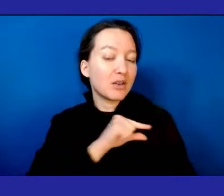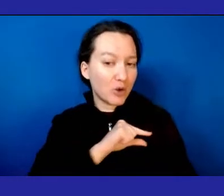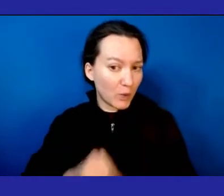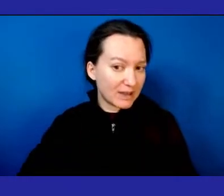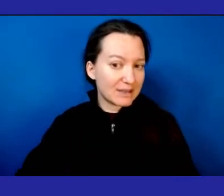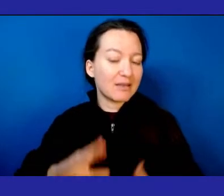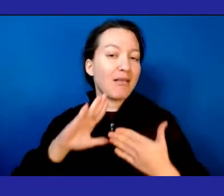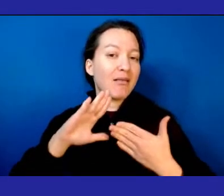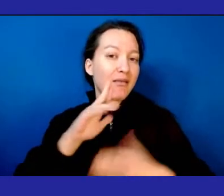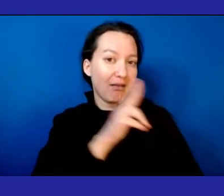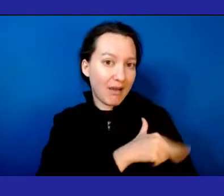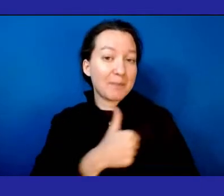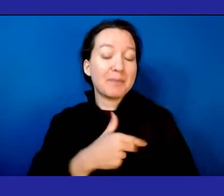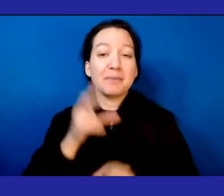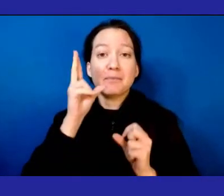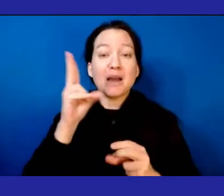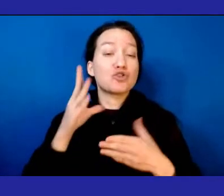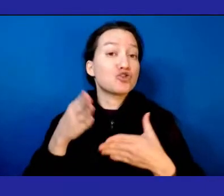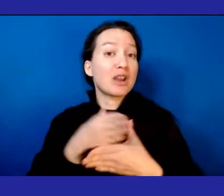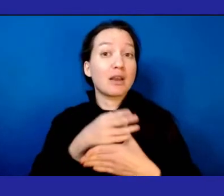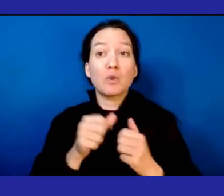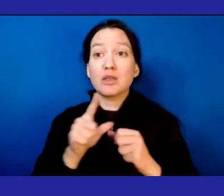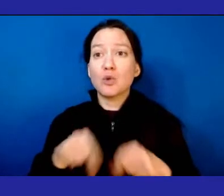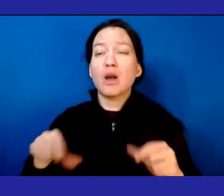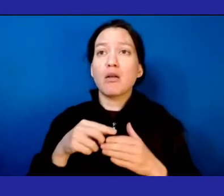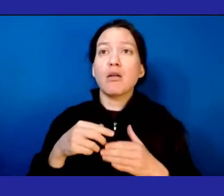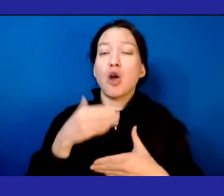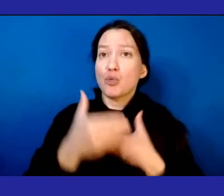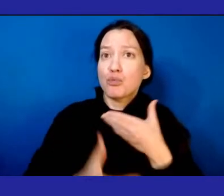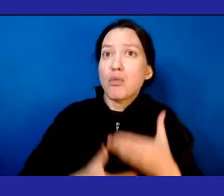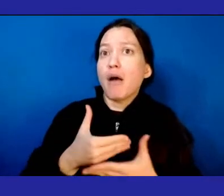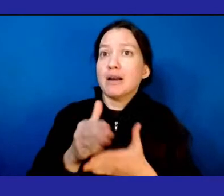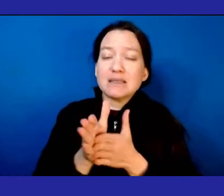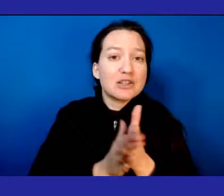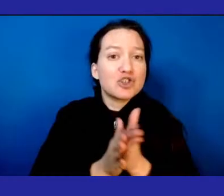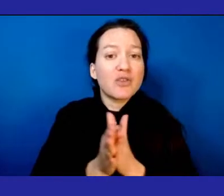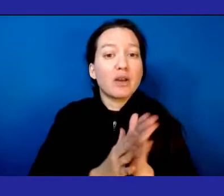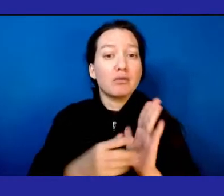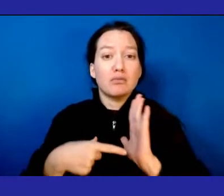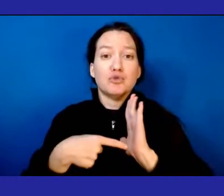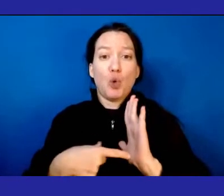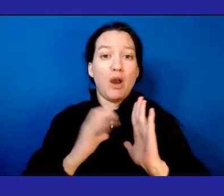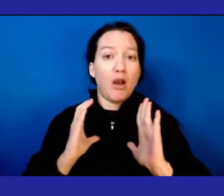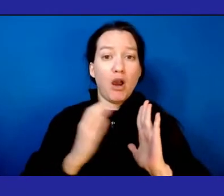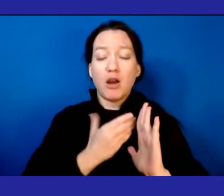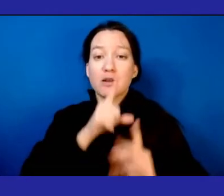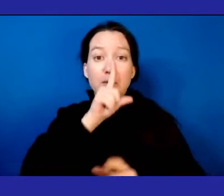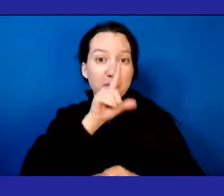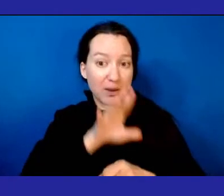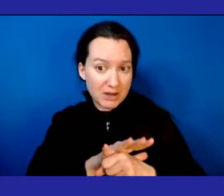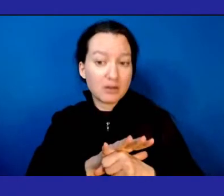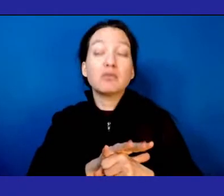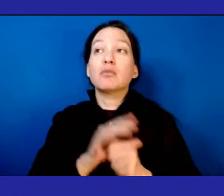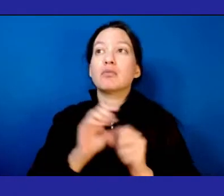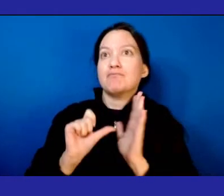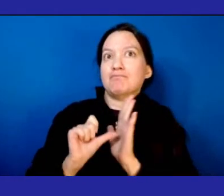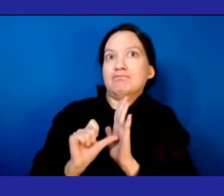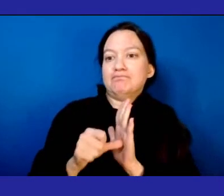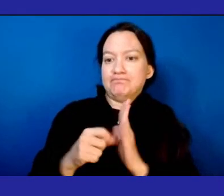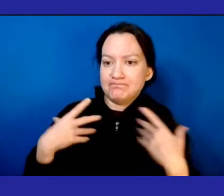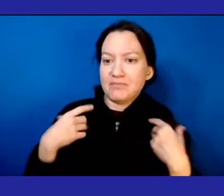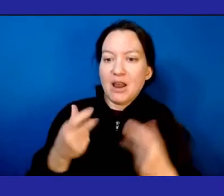to share with you the collective progress and the initiatives that demonstrate our commitment to enhancing the